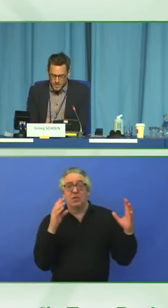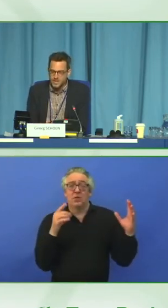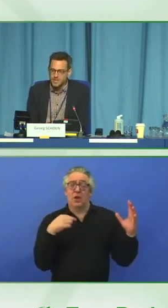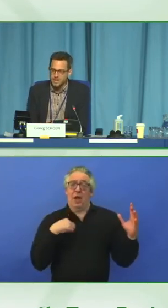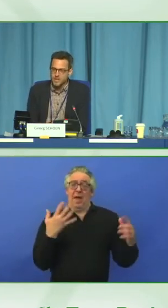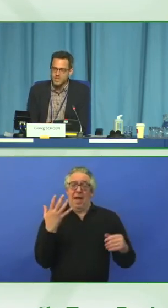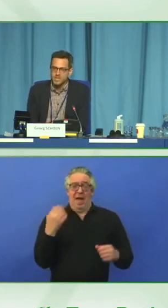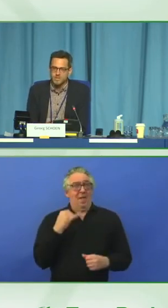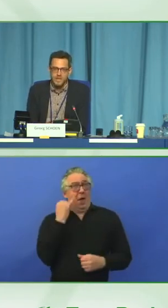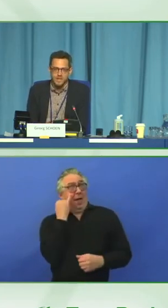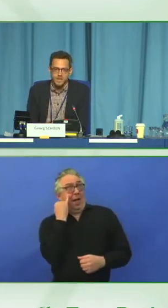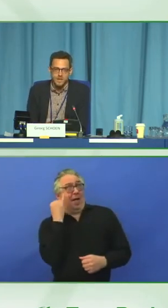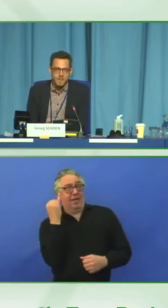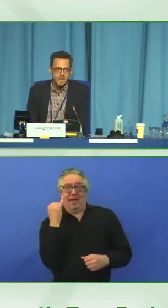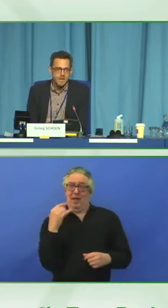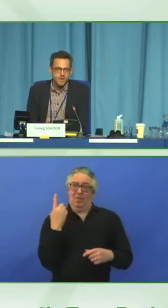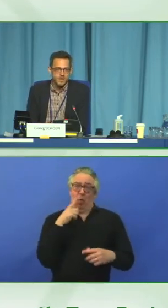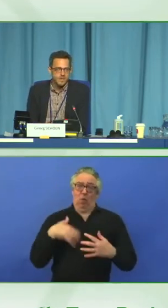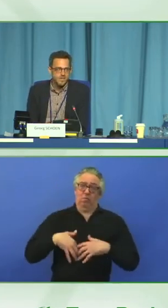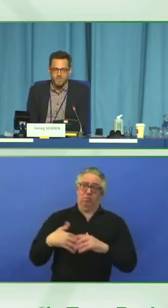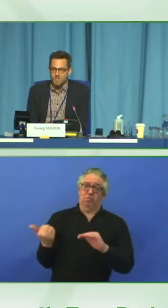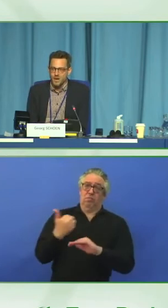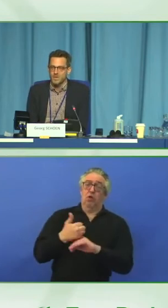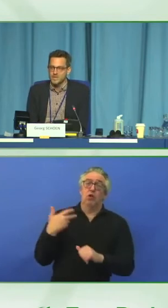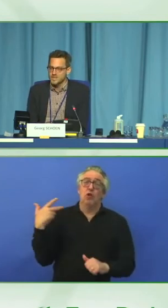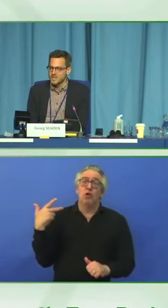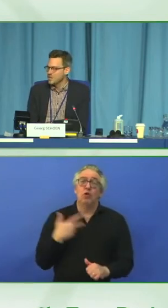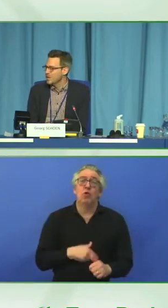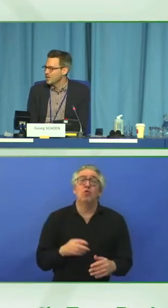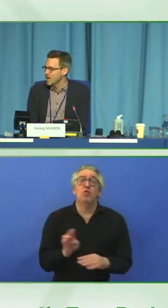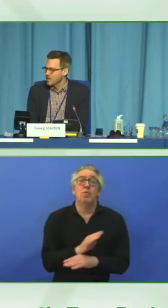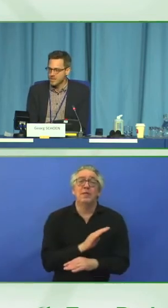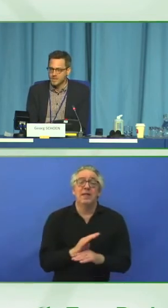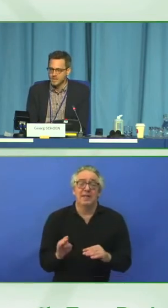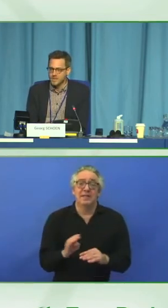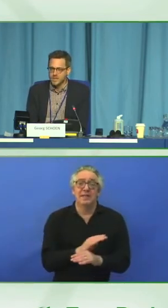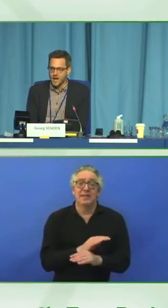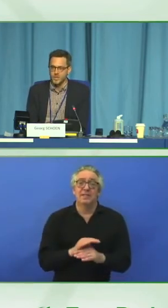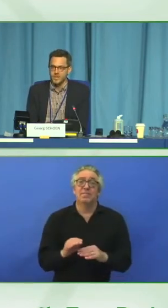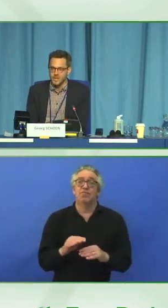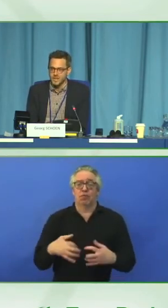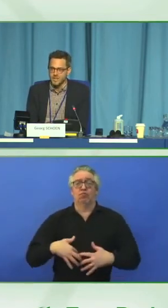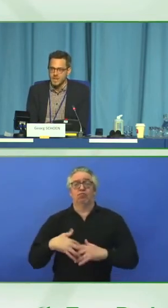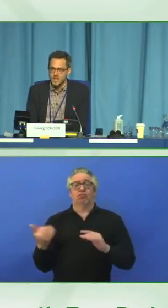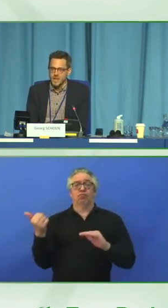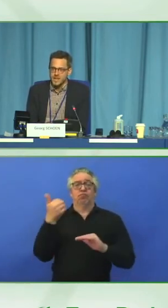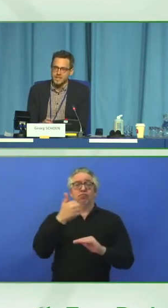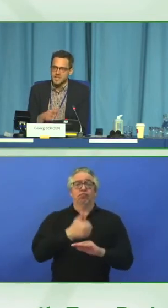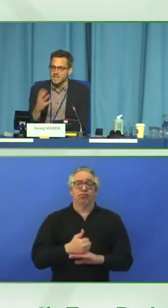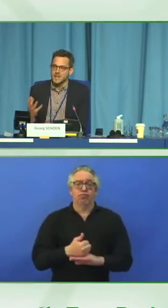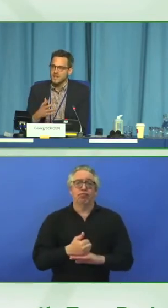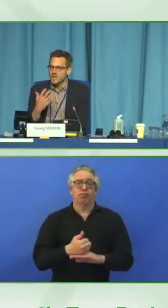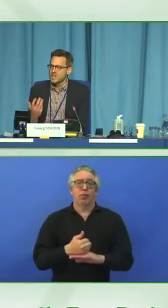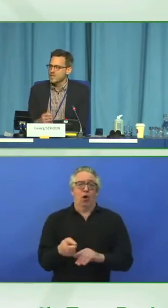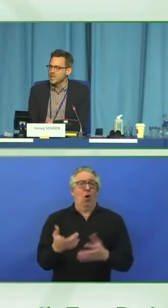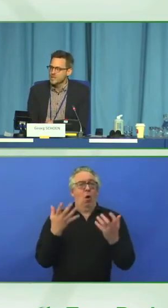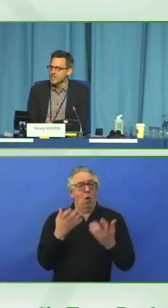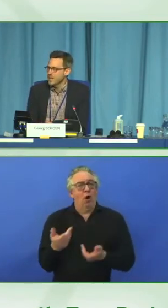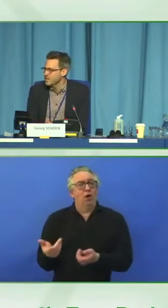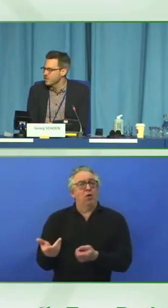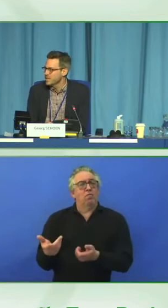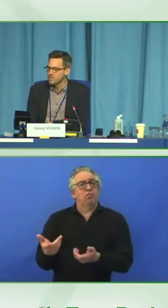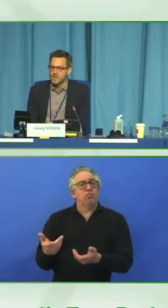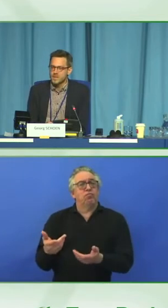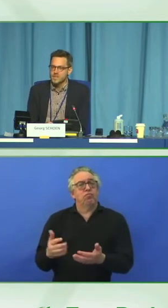impact, specifically in the field of disability, what are barriers that you encounter out there? And there is another question I would